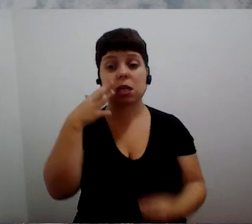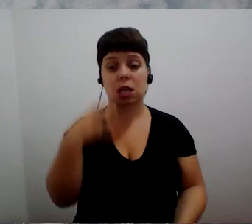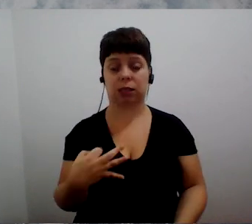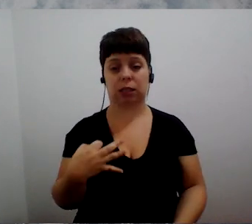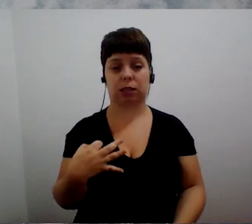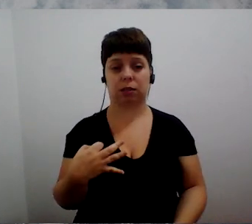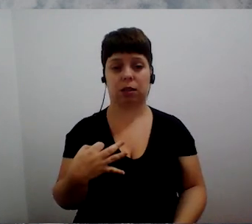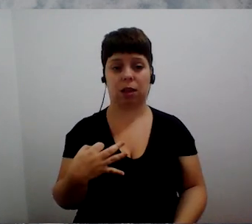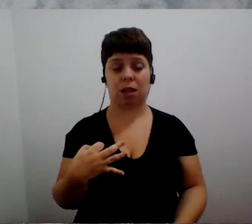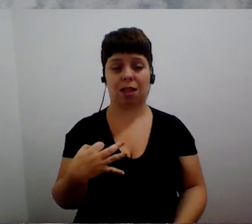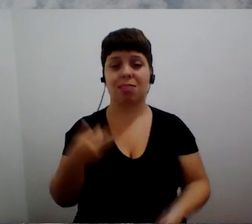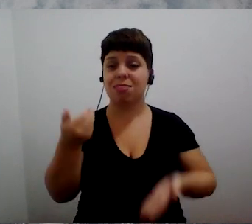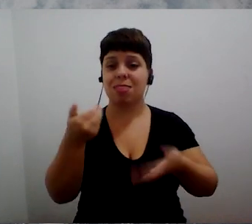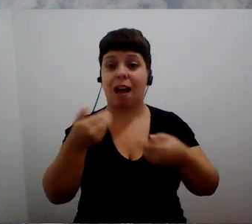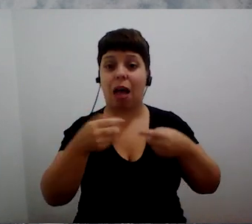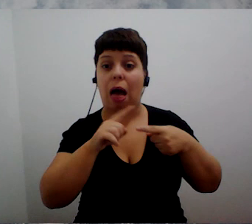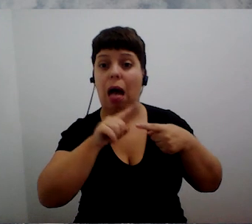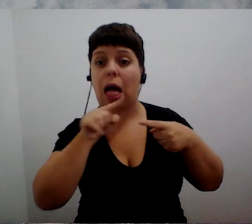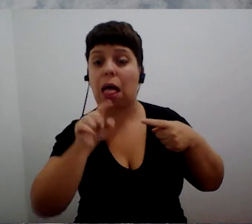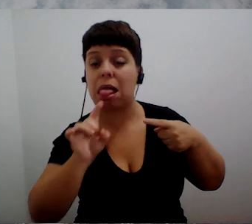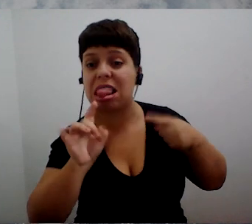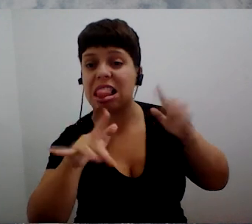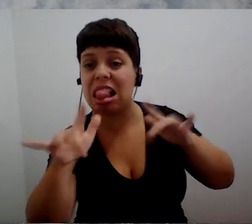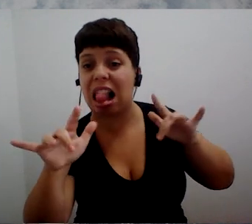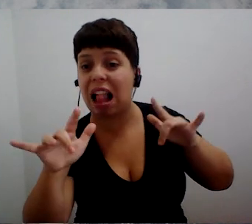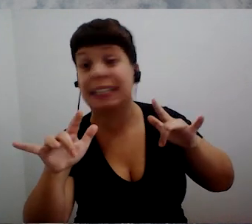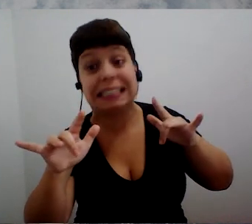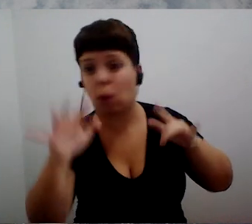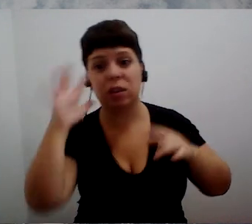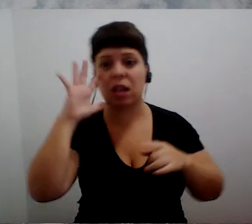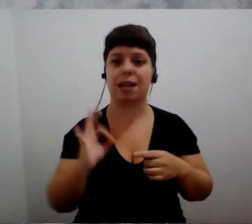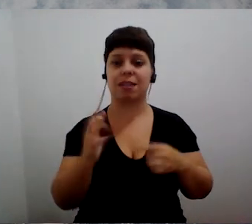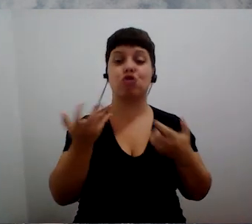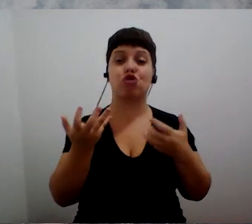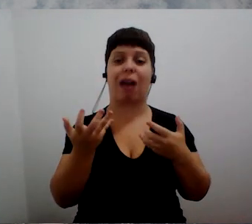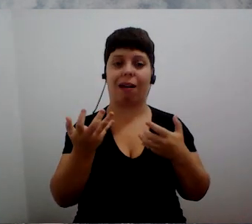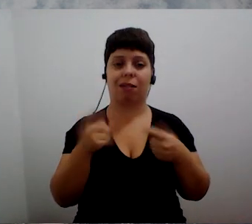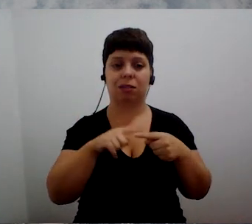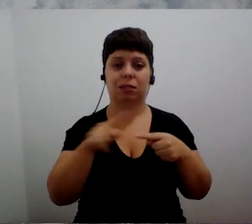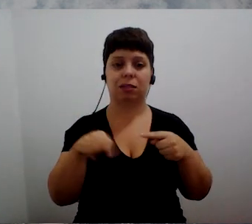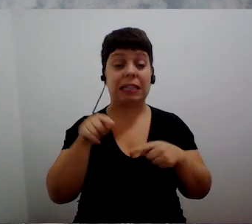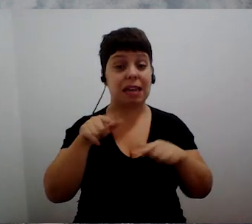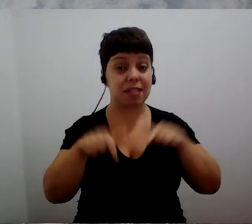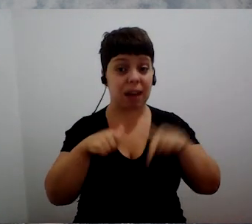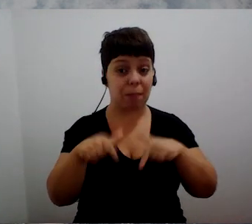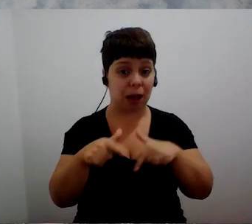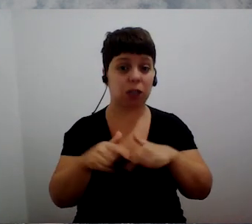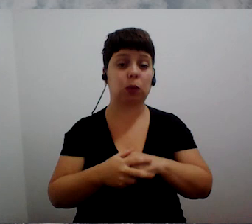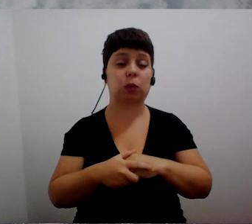and we have to make sure that we won't lose this on our operation to the